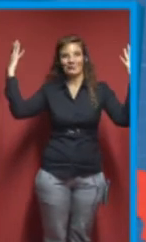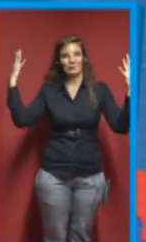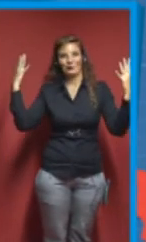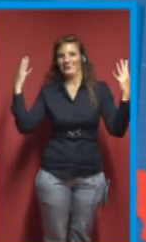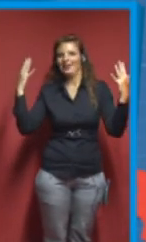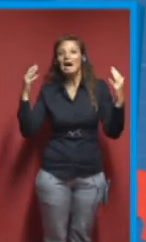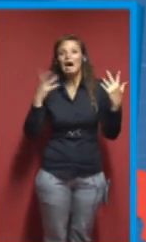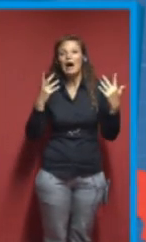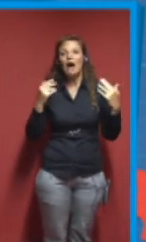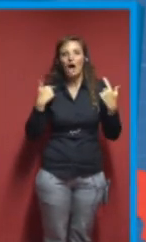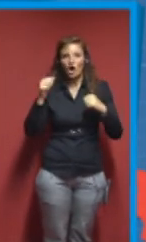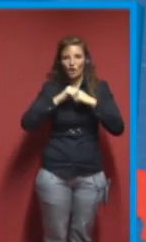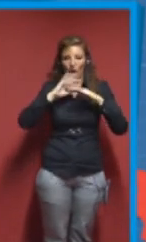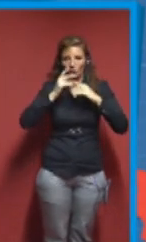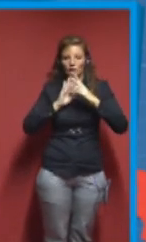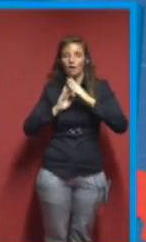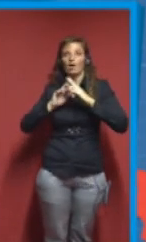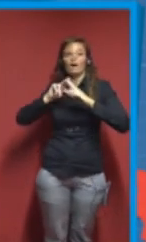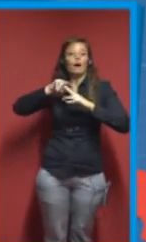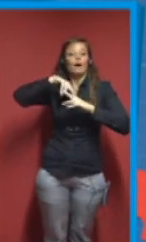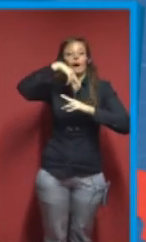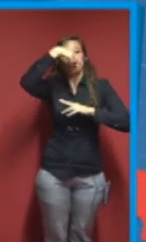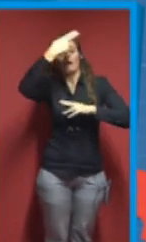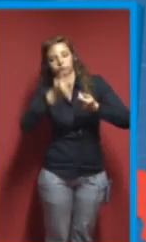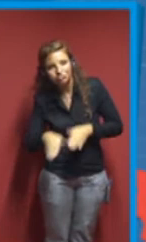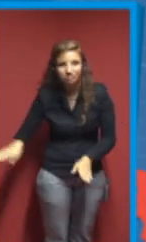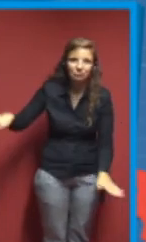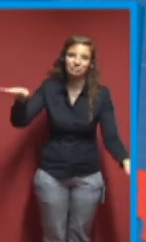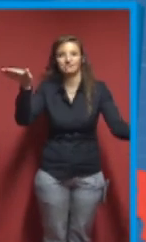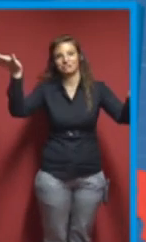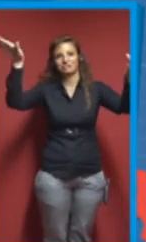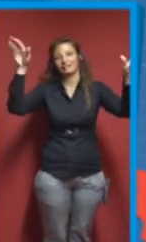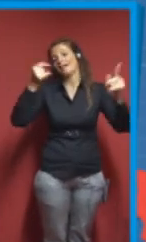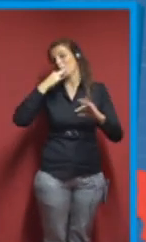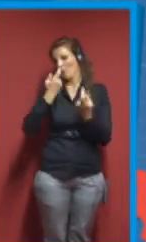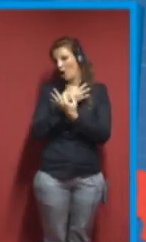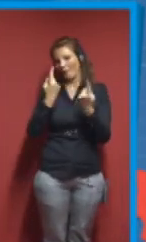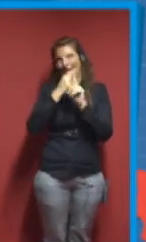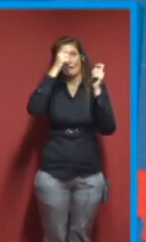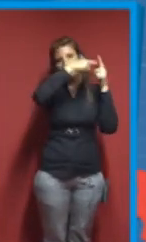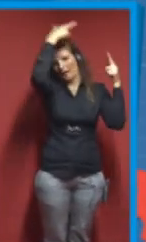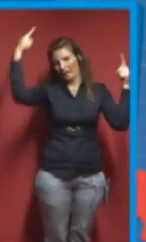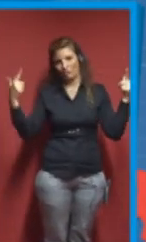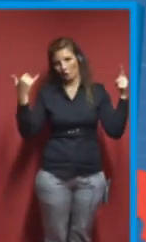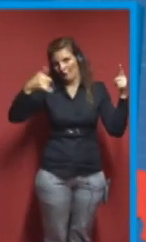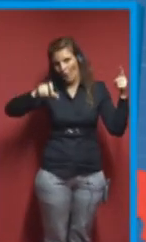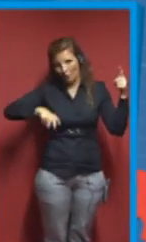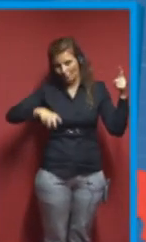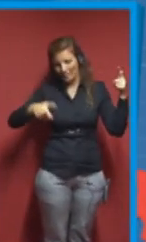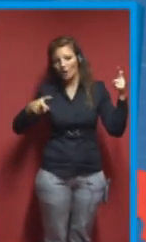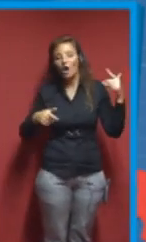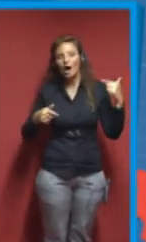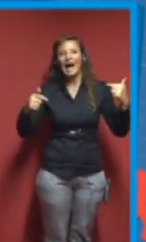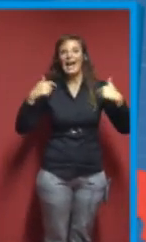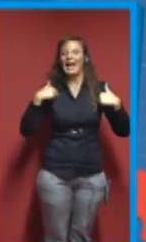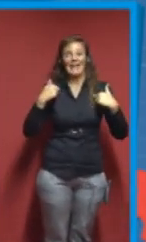si butta da una roccia e via, vola. Until you have to open your parachute. Ovviamente bisogna aprire il paracadute alla fine. And you're looking at the luckiest man in the world